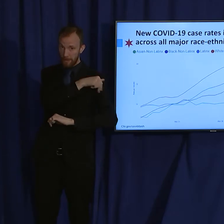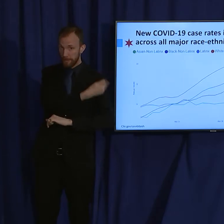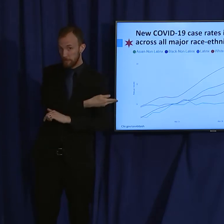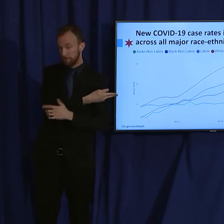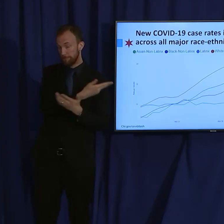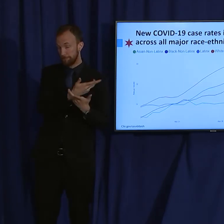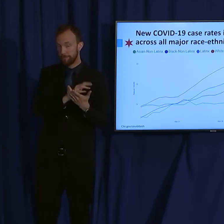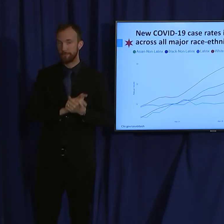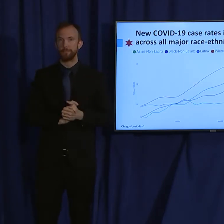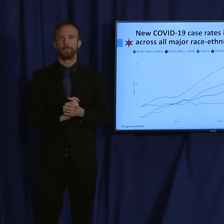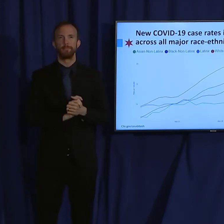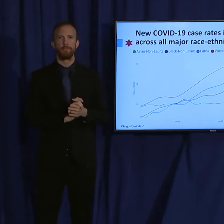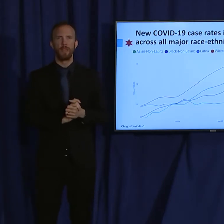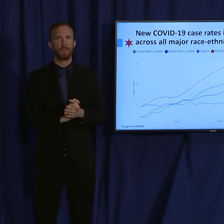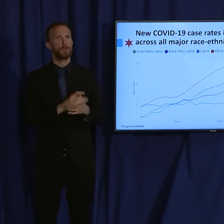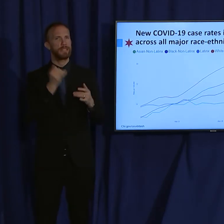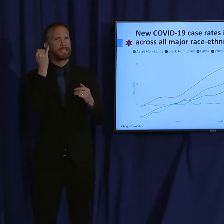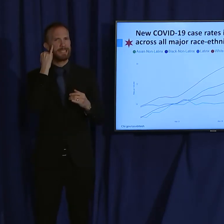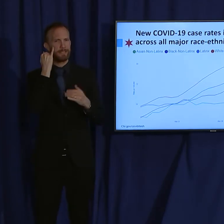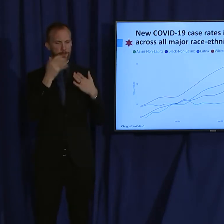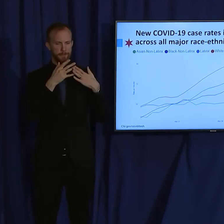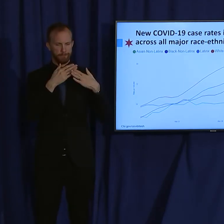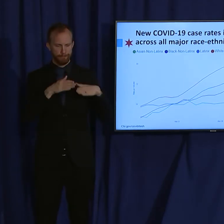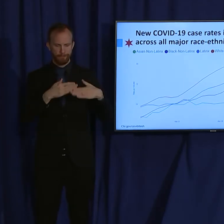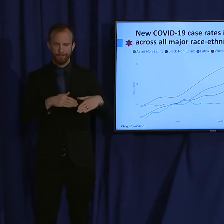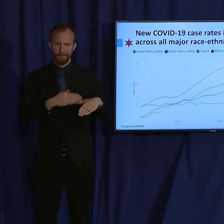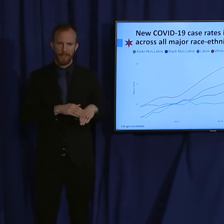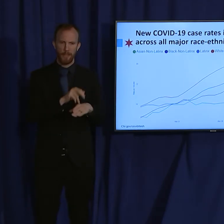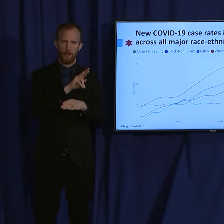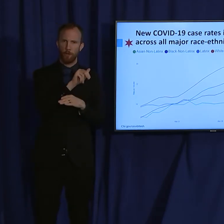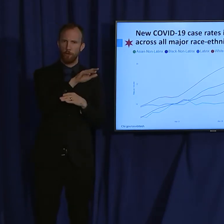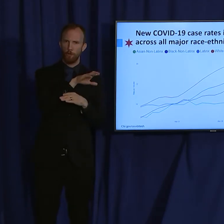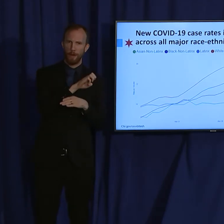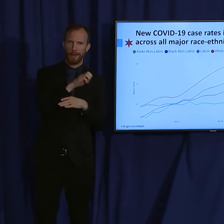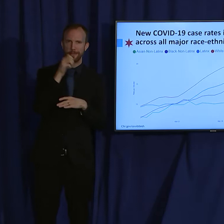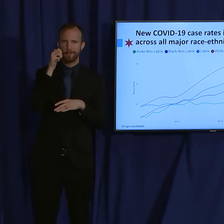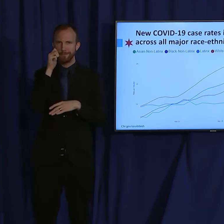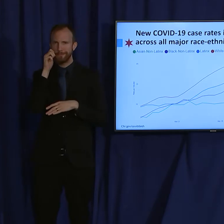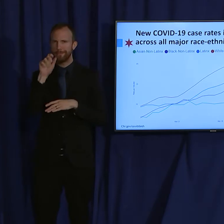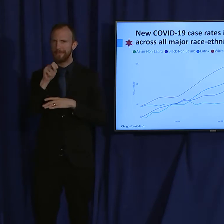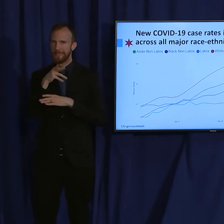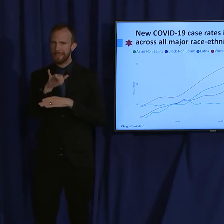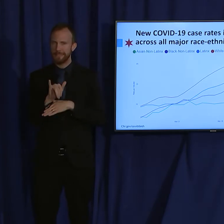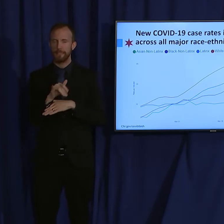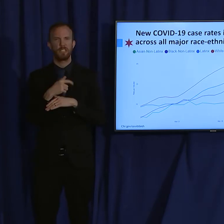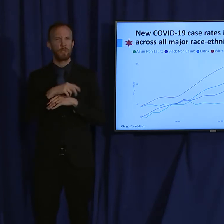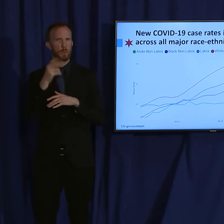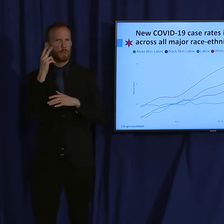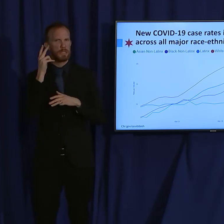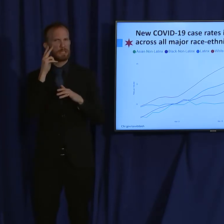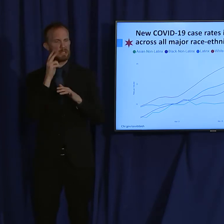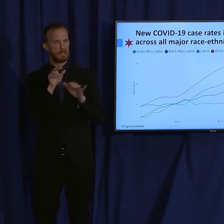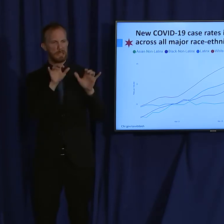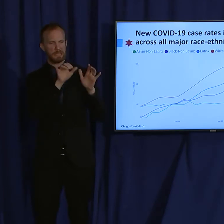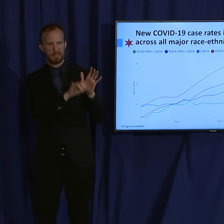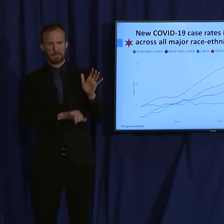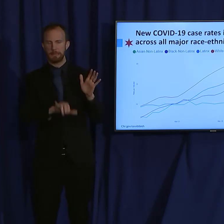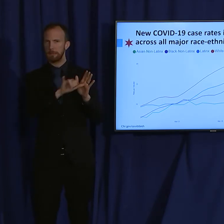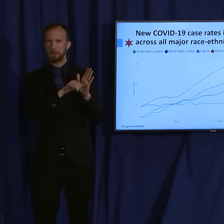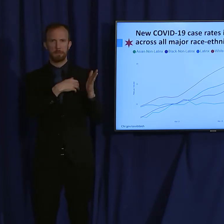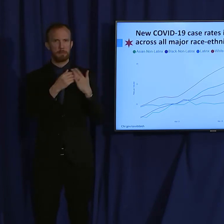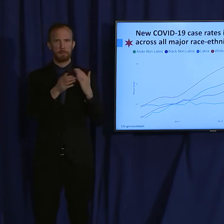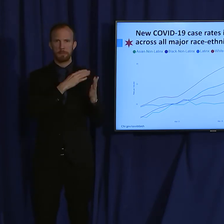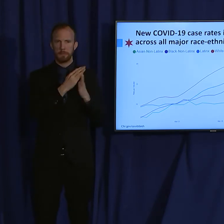otherwise. Where we look at this by race ethnicity, we are seeing case rates increasing and similar across all major race ethnicities